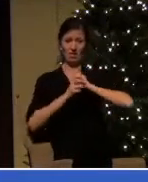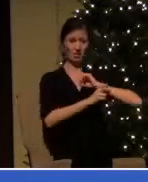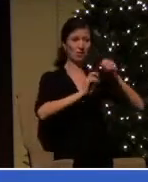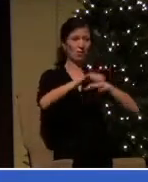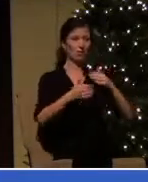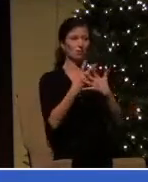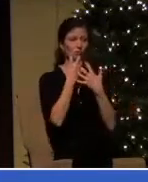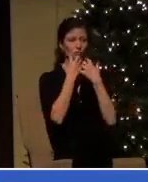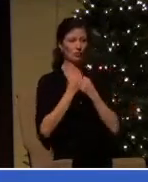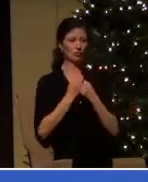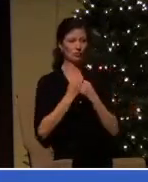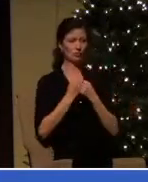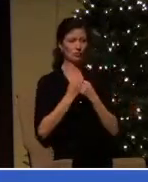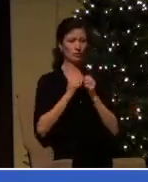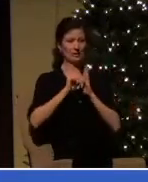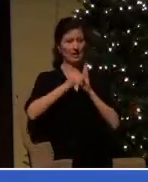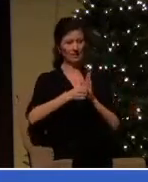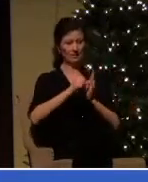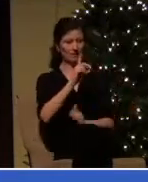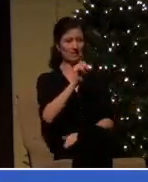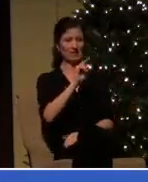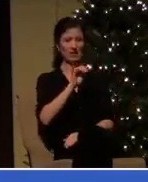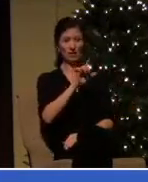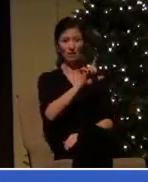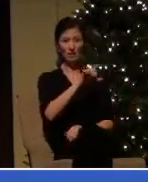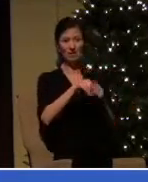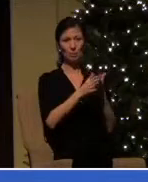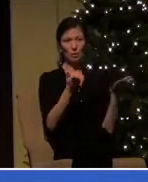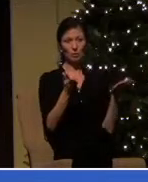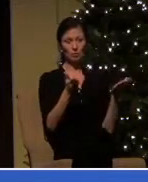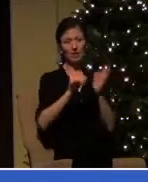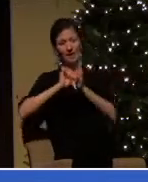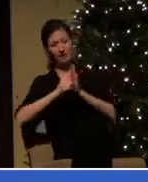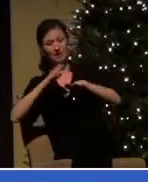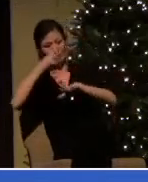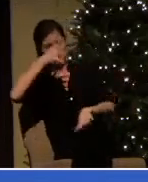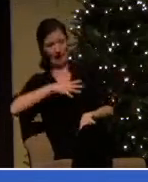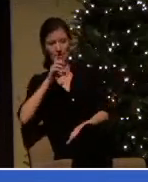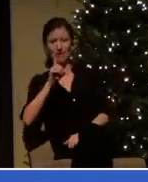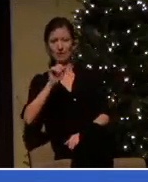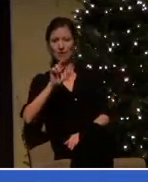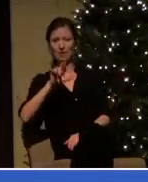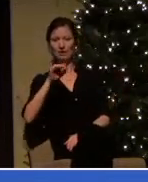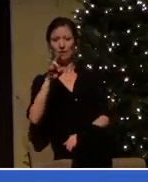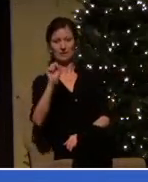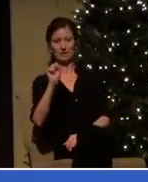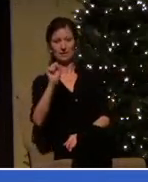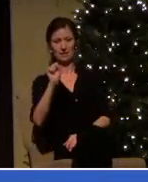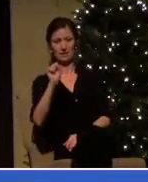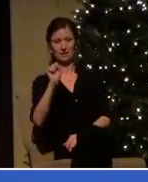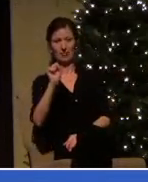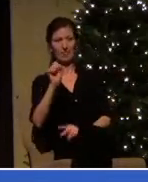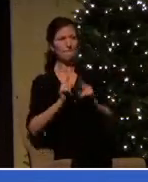The emphasis in Daniel lies on Darius, and people have done a lot of scholarly study to try to discern the